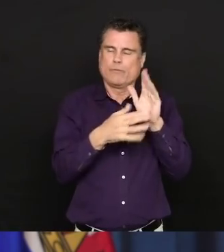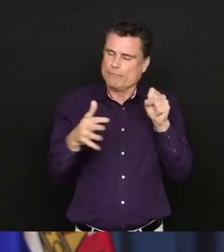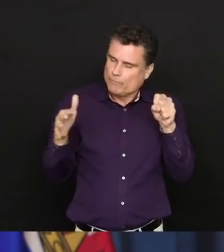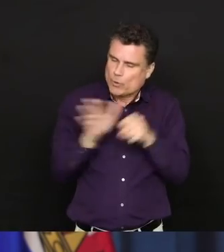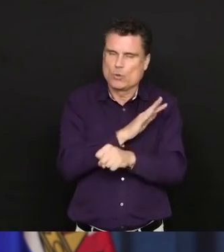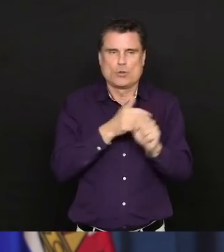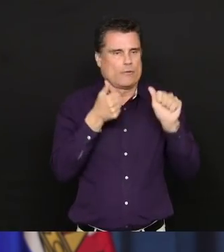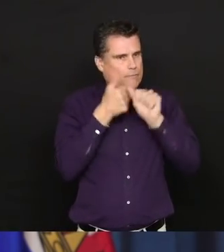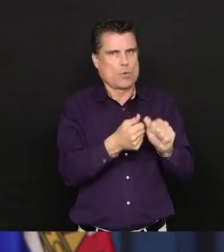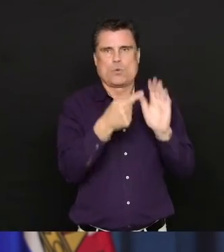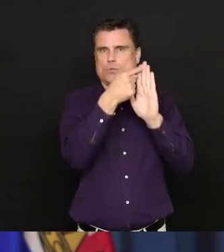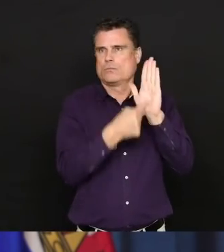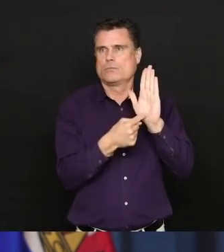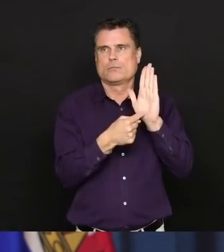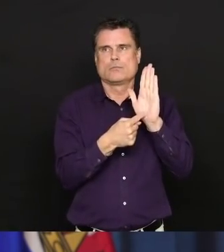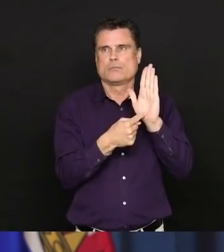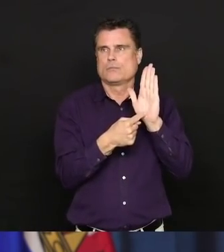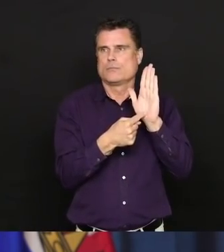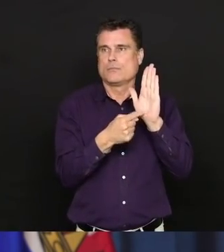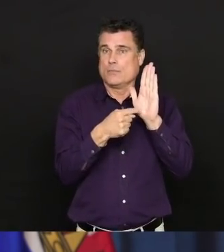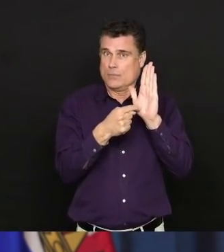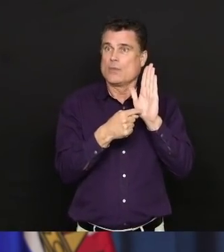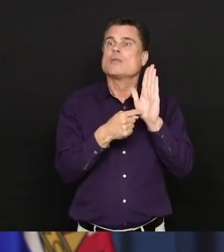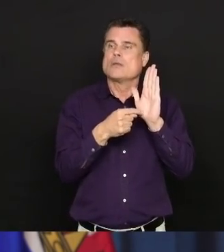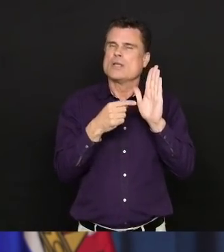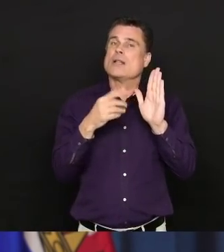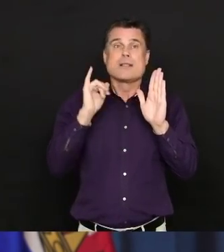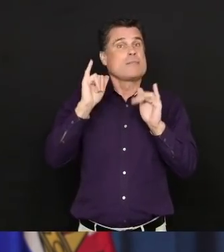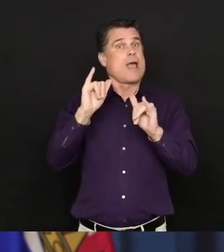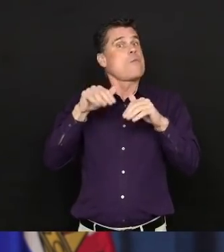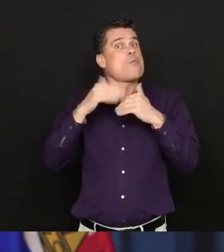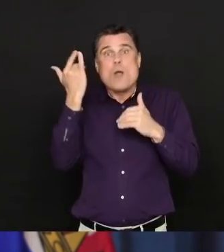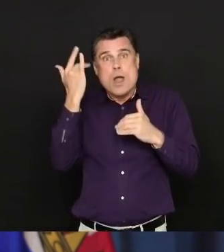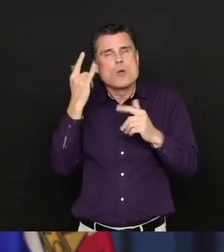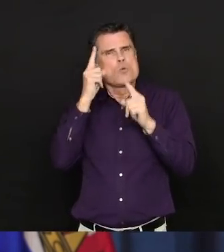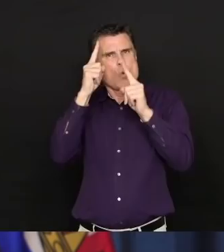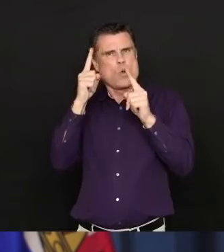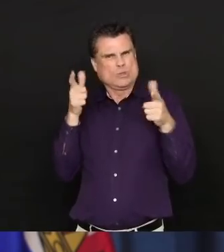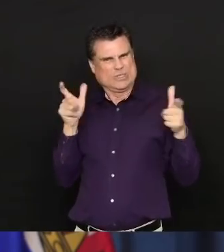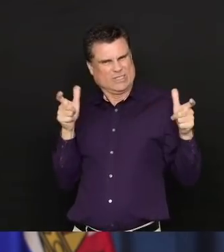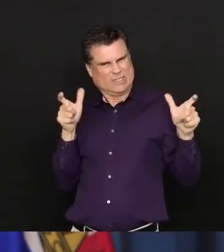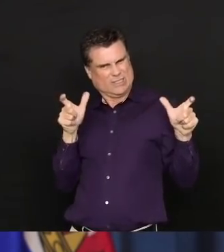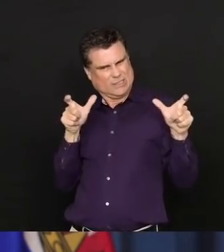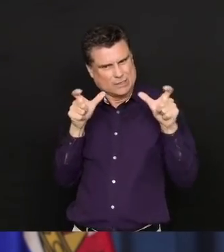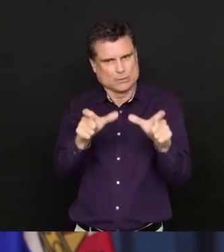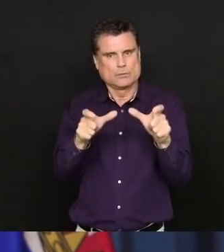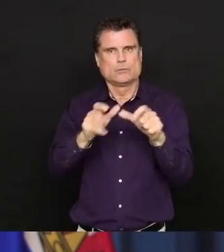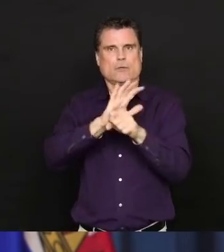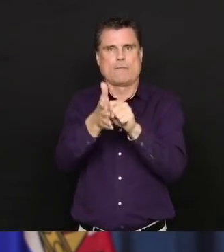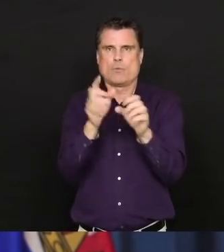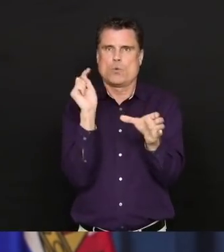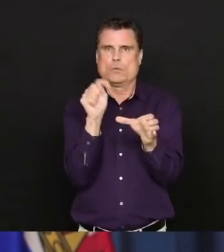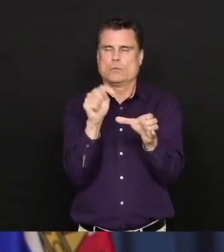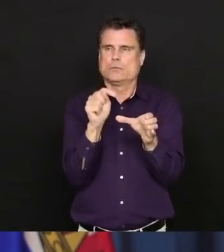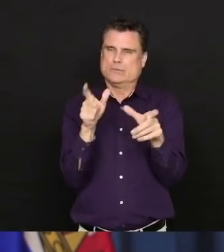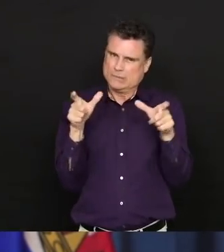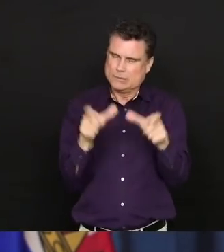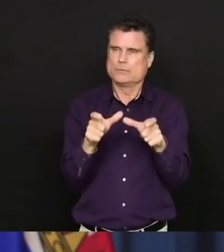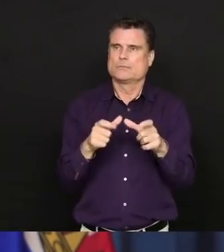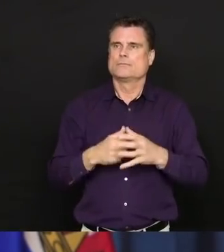growth of COVID-19 in BC. Thank you, and we're happy to take your questions. Oh, en français, c'est bien. C'est